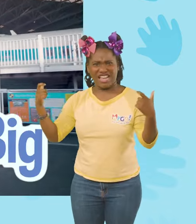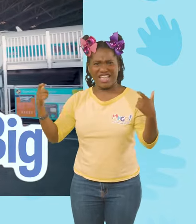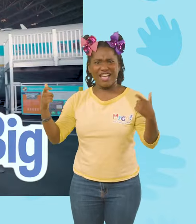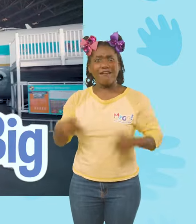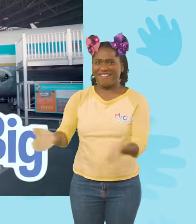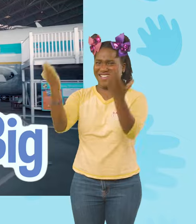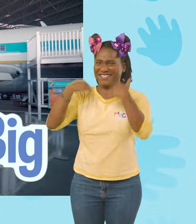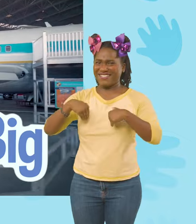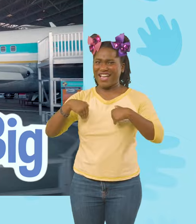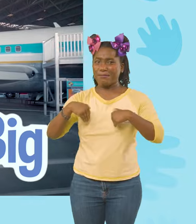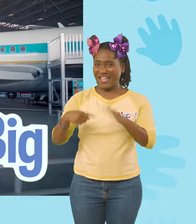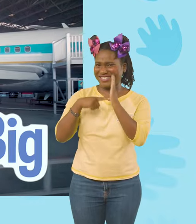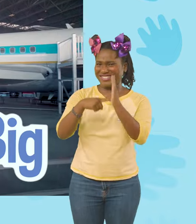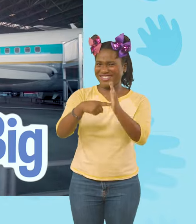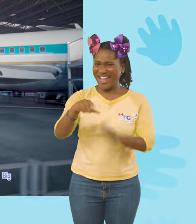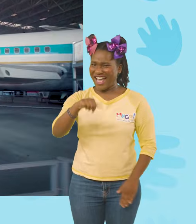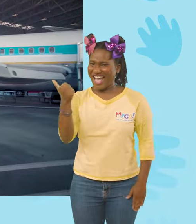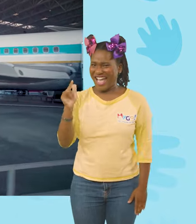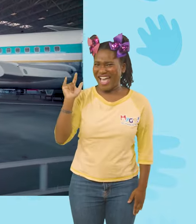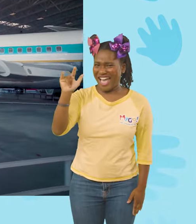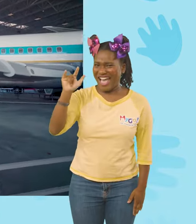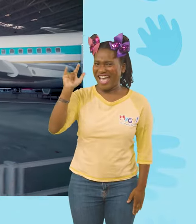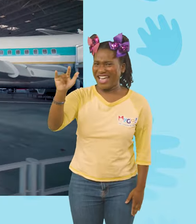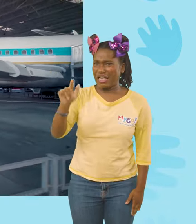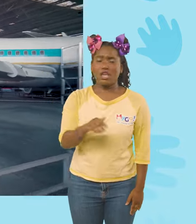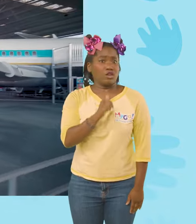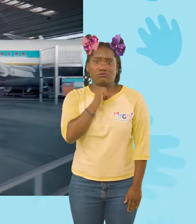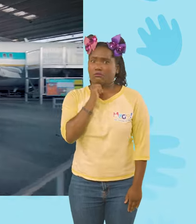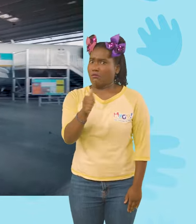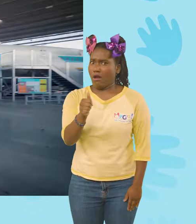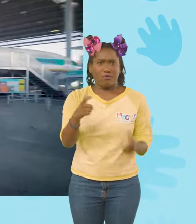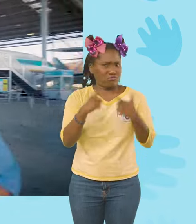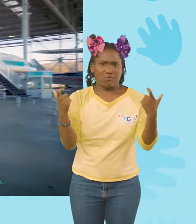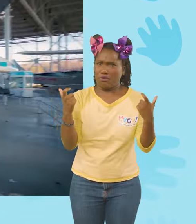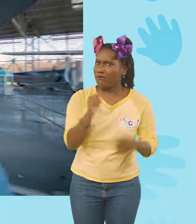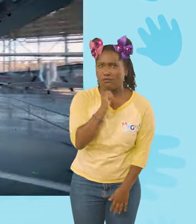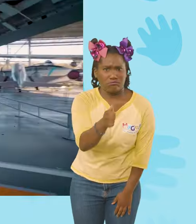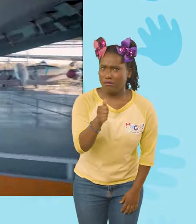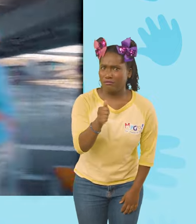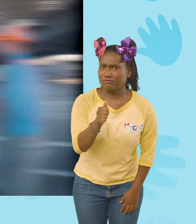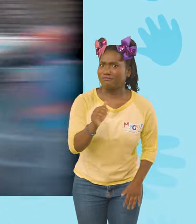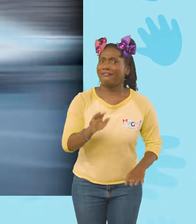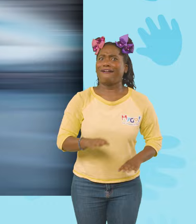Here, come follow me, and I have another airplane for you. And it is not very big.